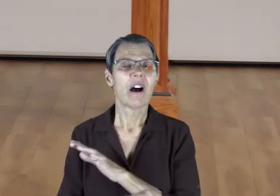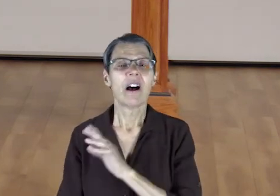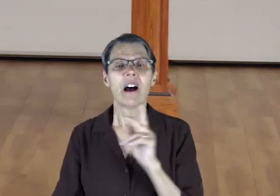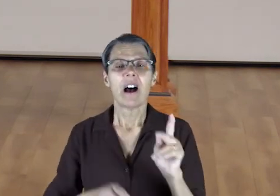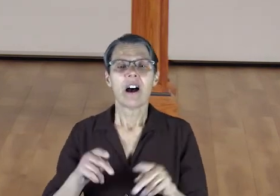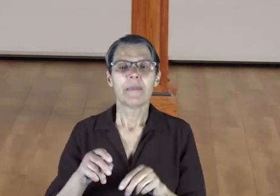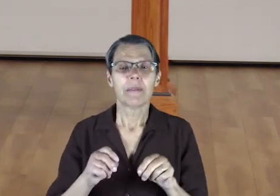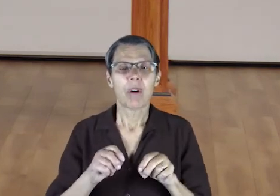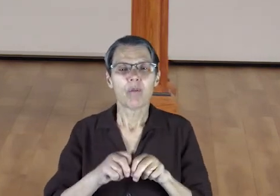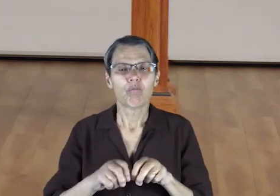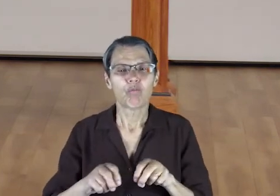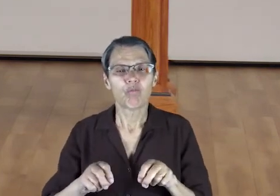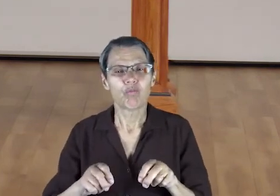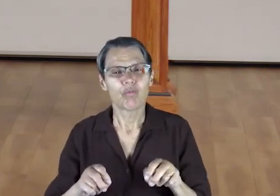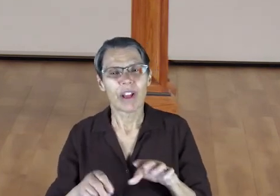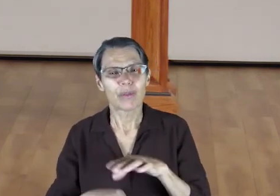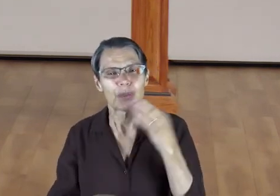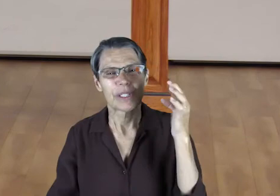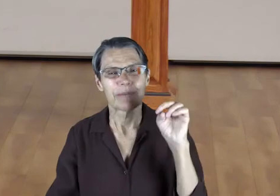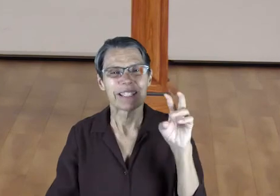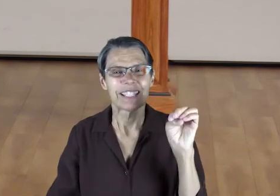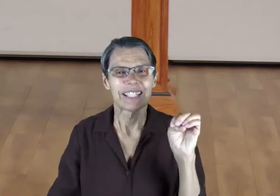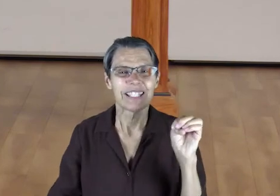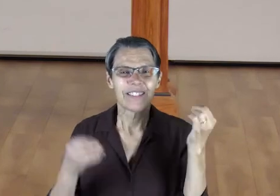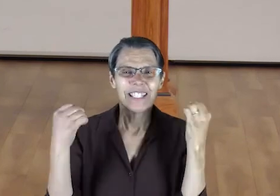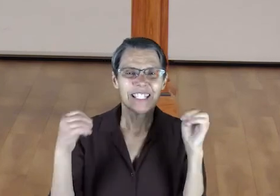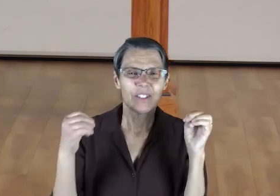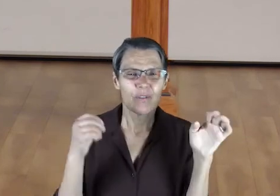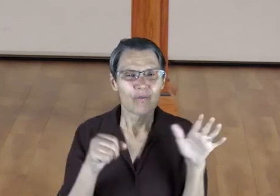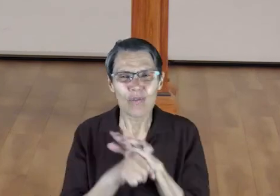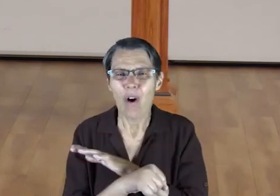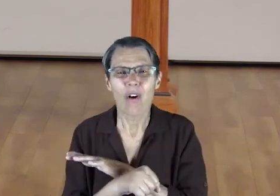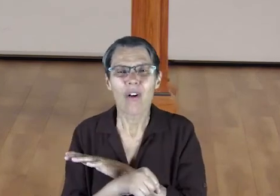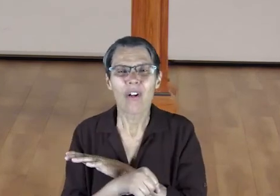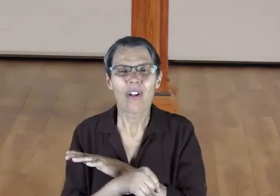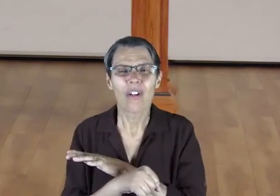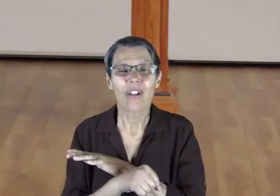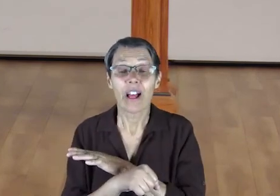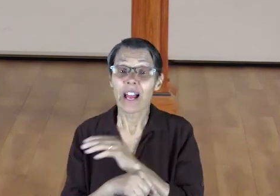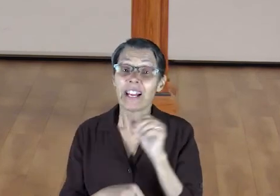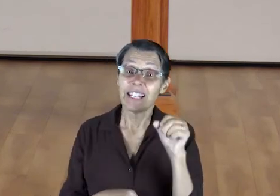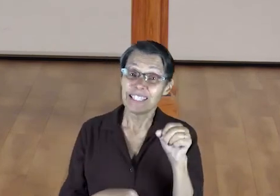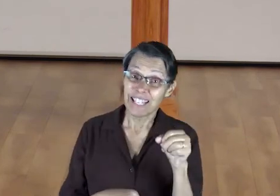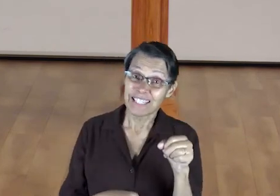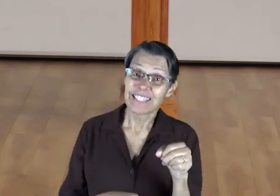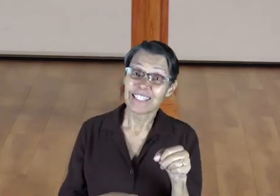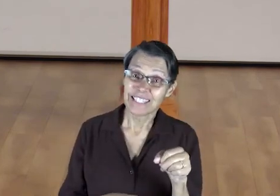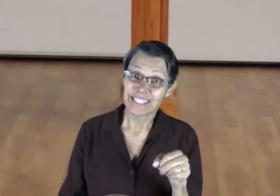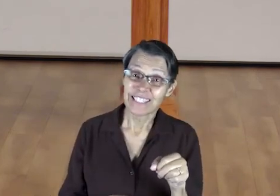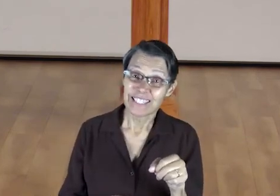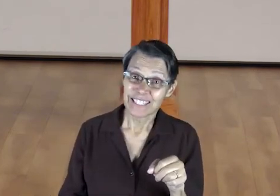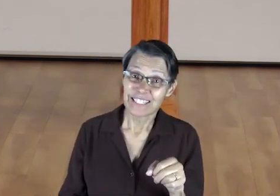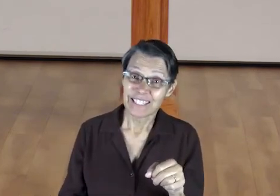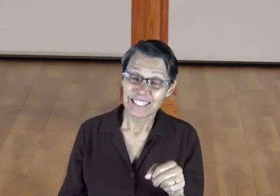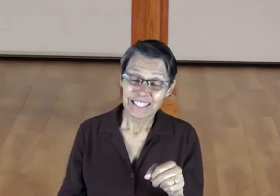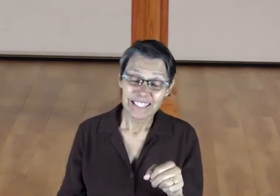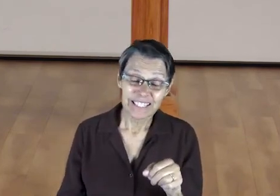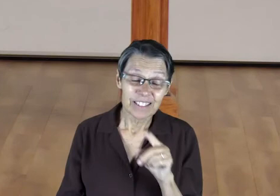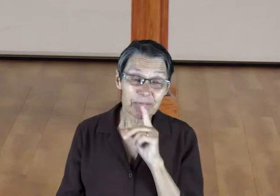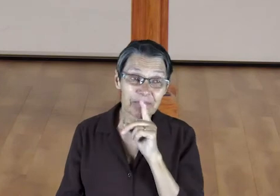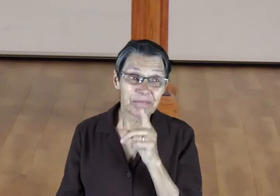Both when it's filled with people shoulder to shoulder on Christmas Eve and Easter. And yes, even when